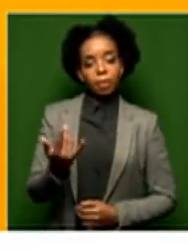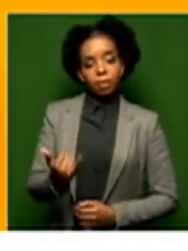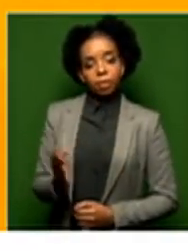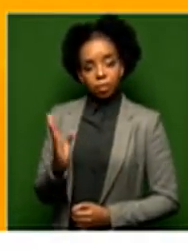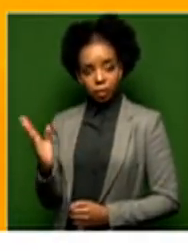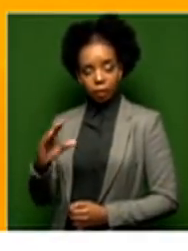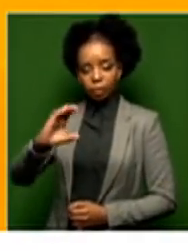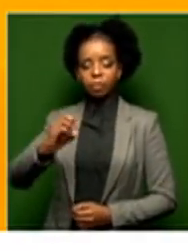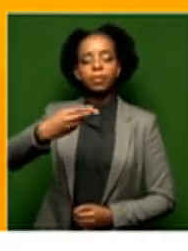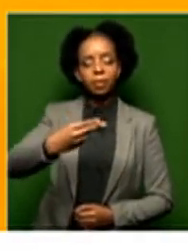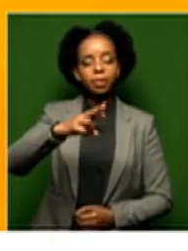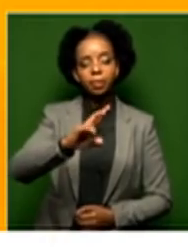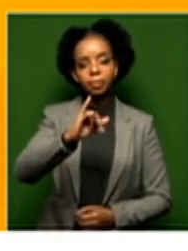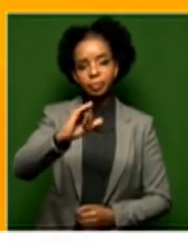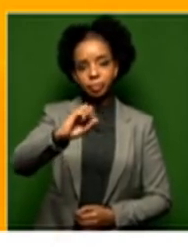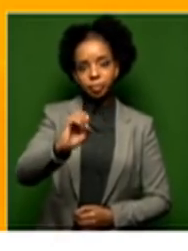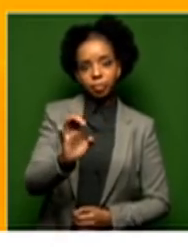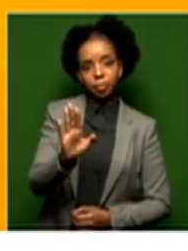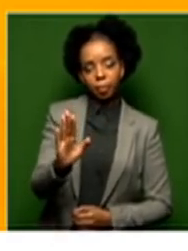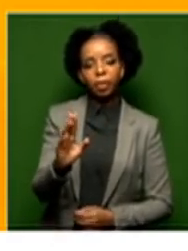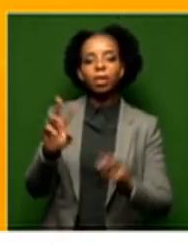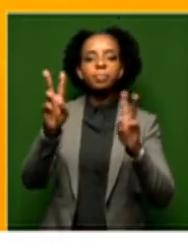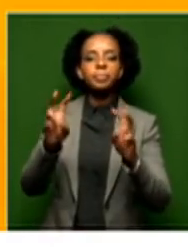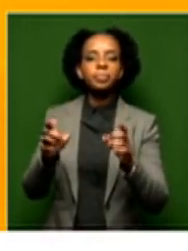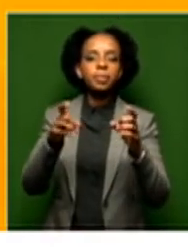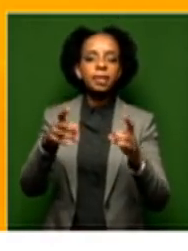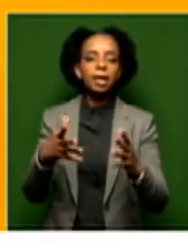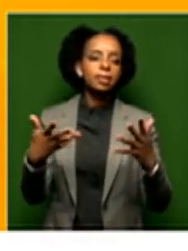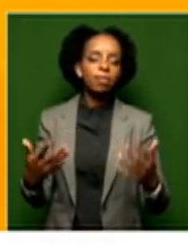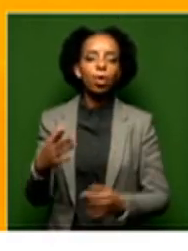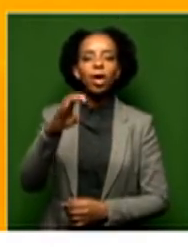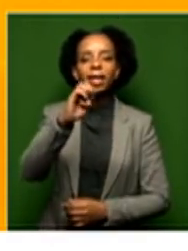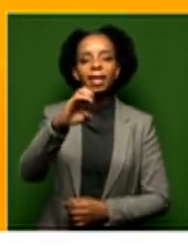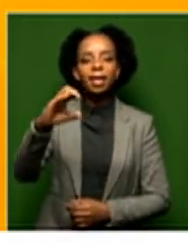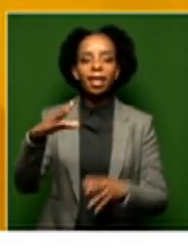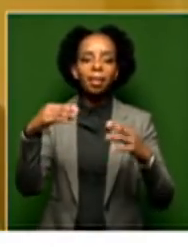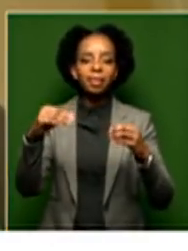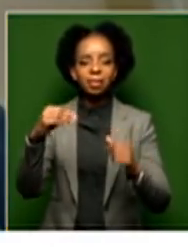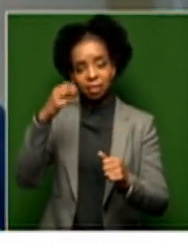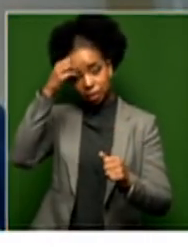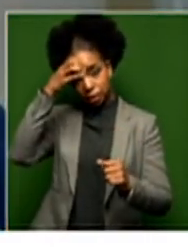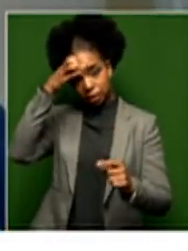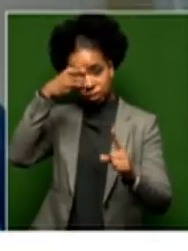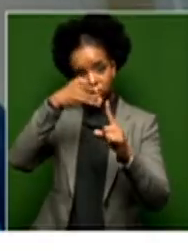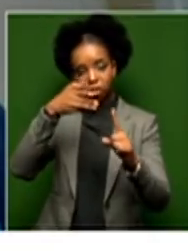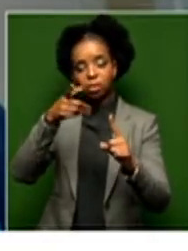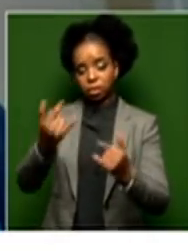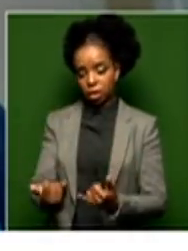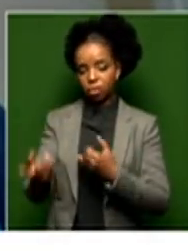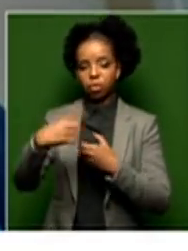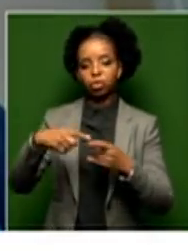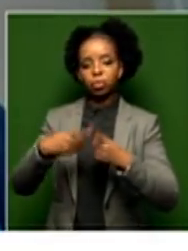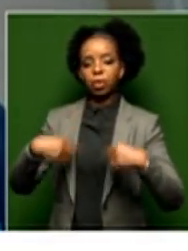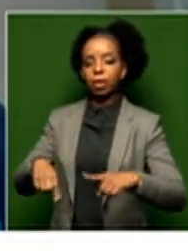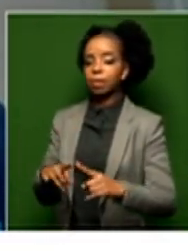Yelland, an energy expert and the managing director of EE Business Intelligence, joins us now. Chris, welcome and good to speak to